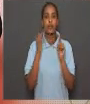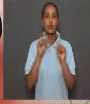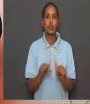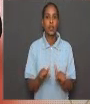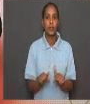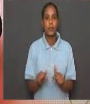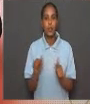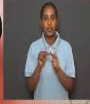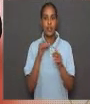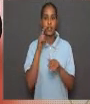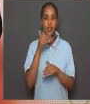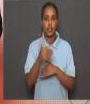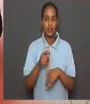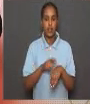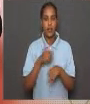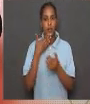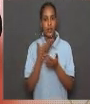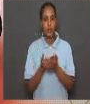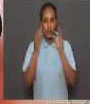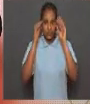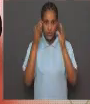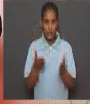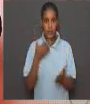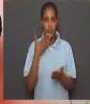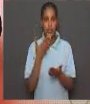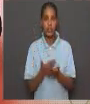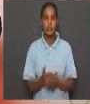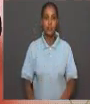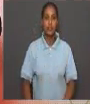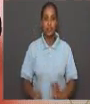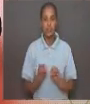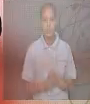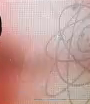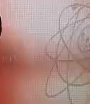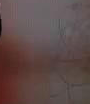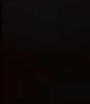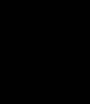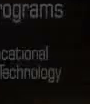for today. Until next time, thank you, teacher. Thank you, students.